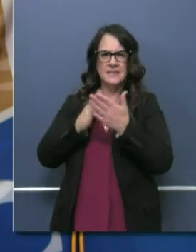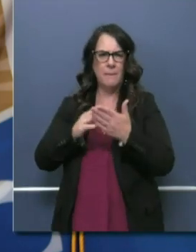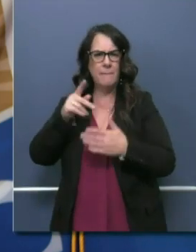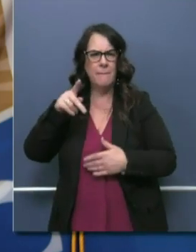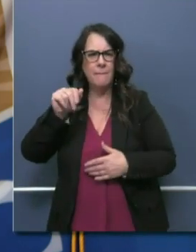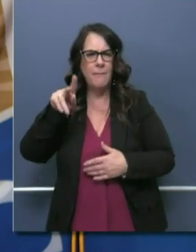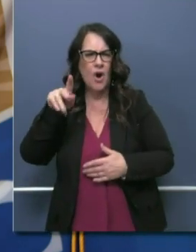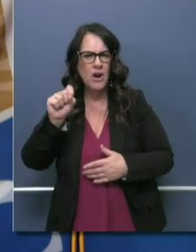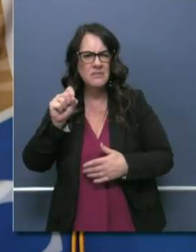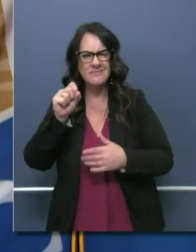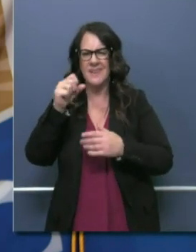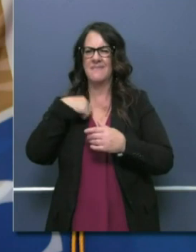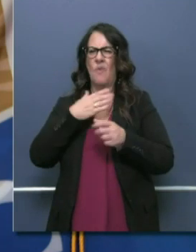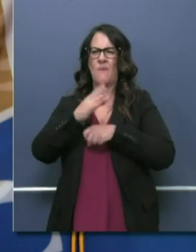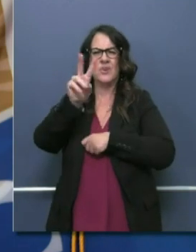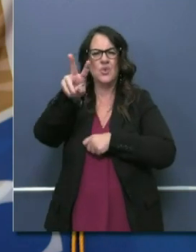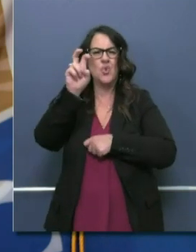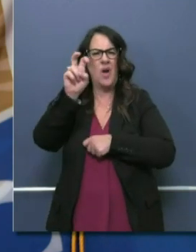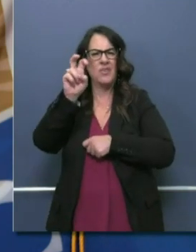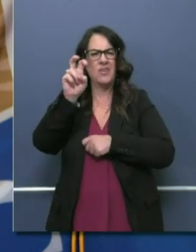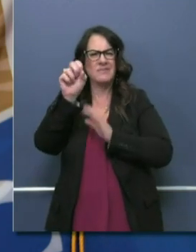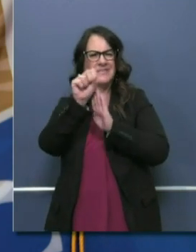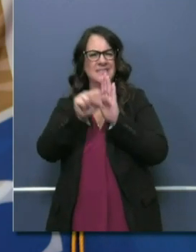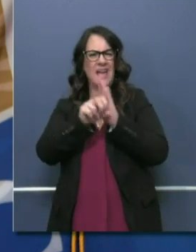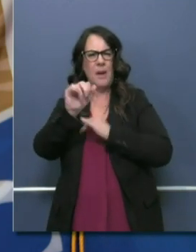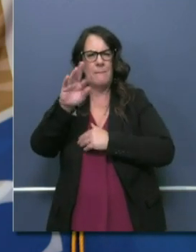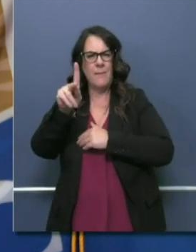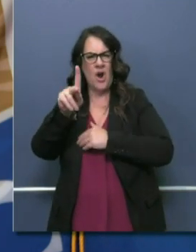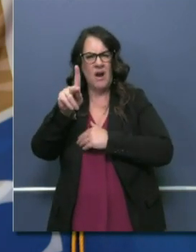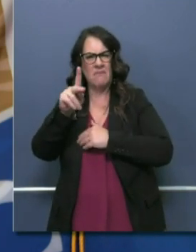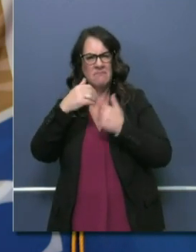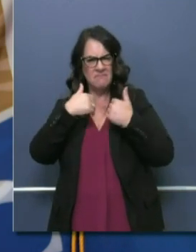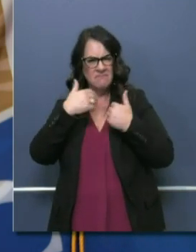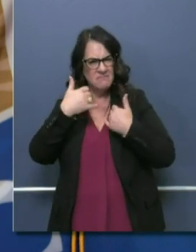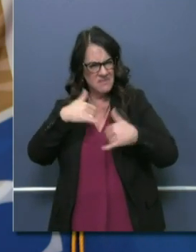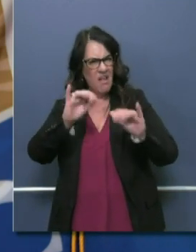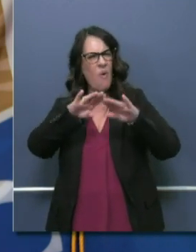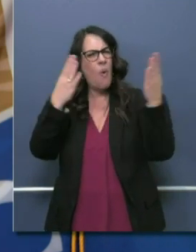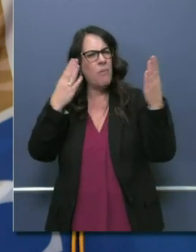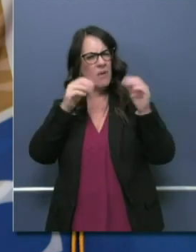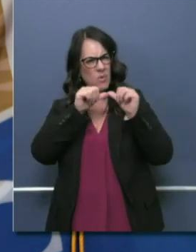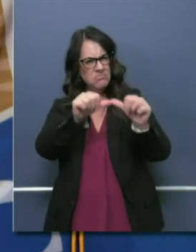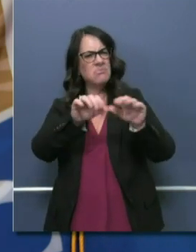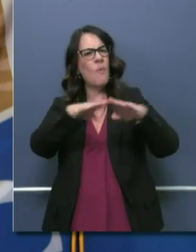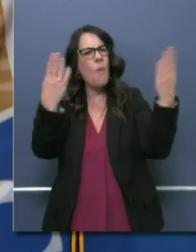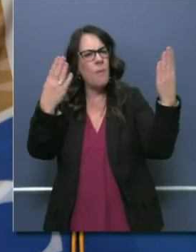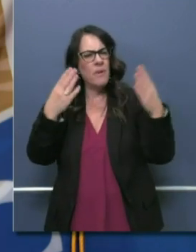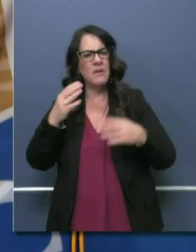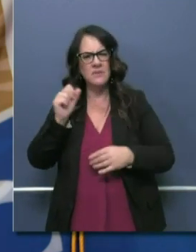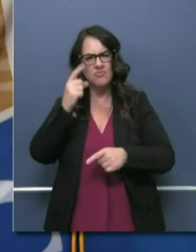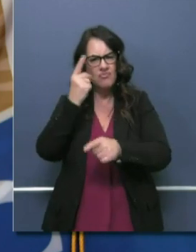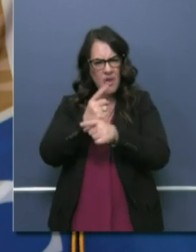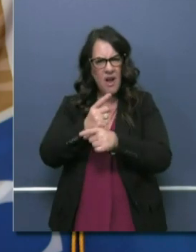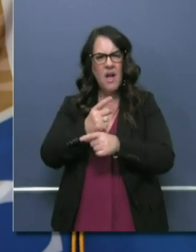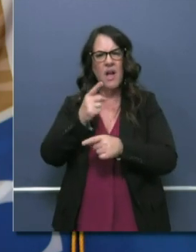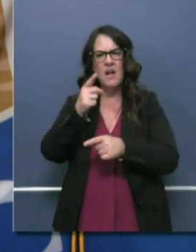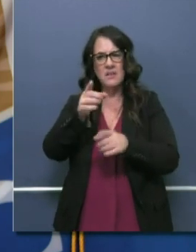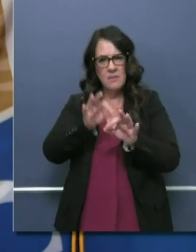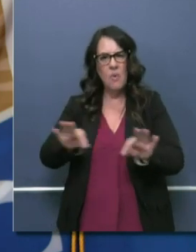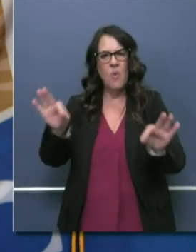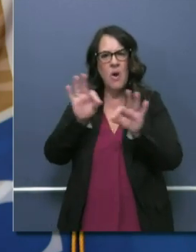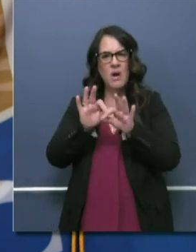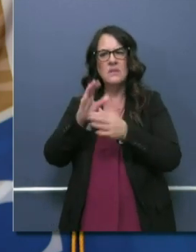200 state parks that have been open, that remain open. You're correct, and I think that's an important